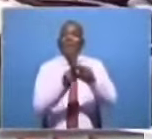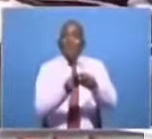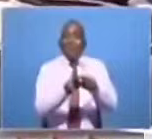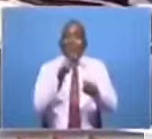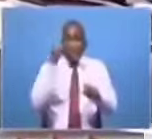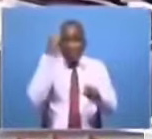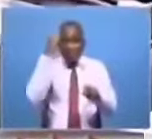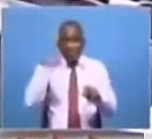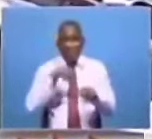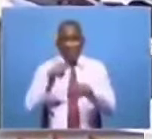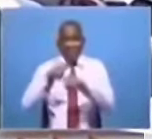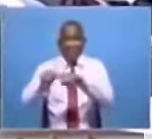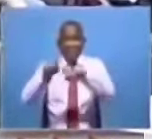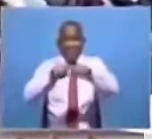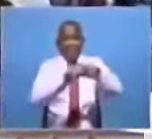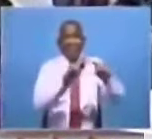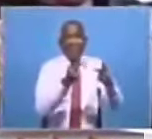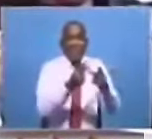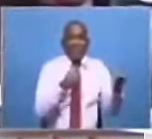parties.